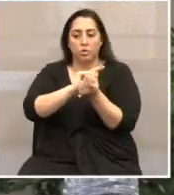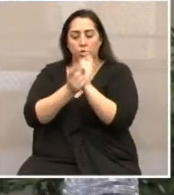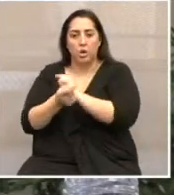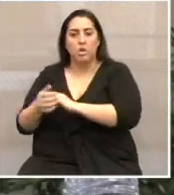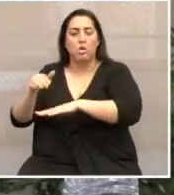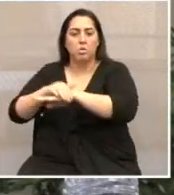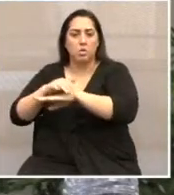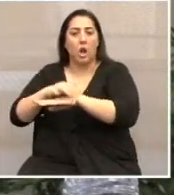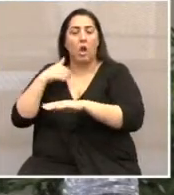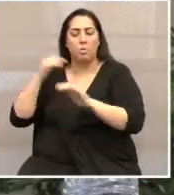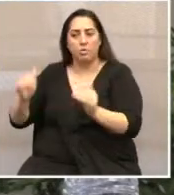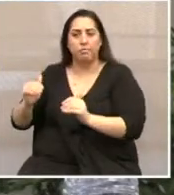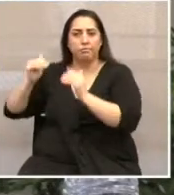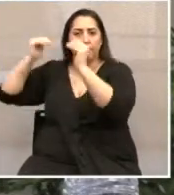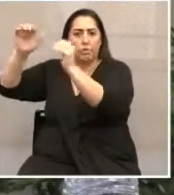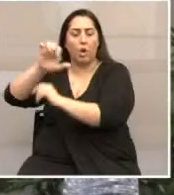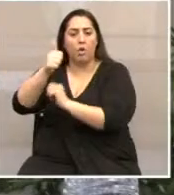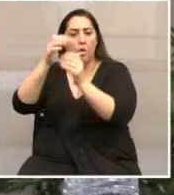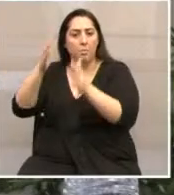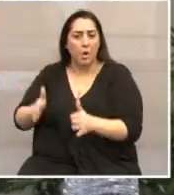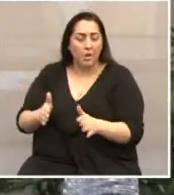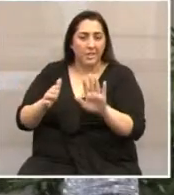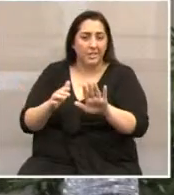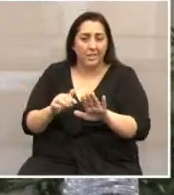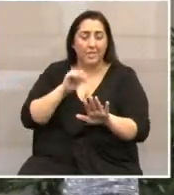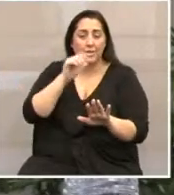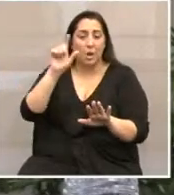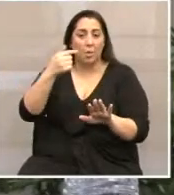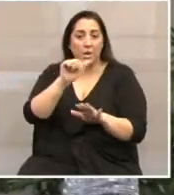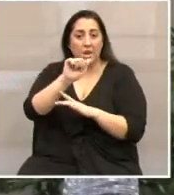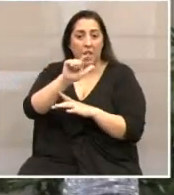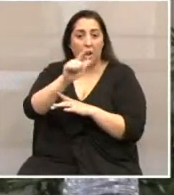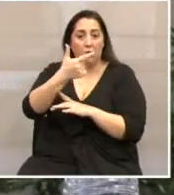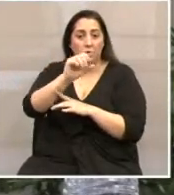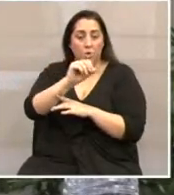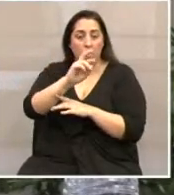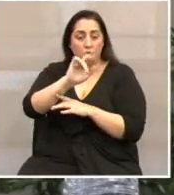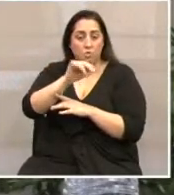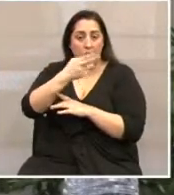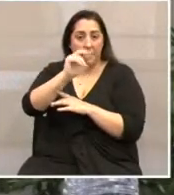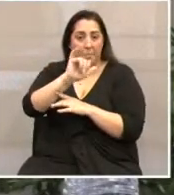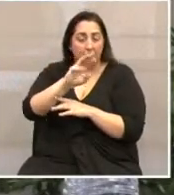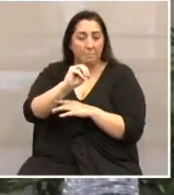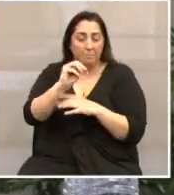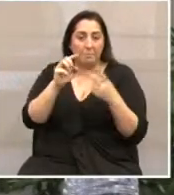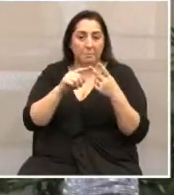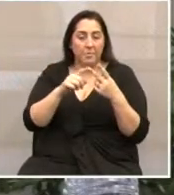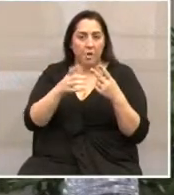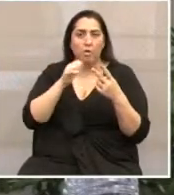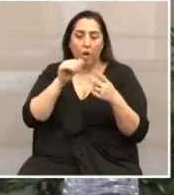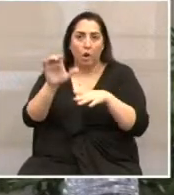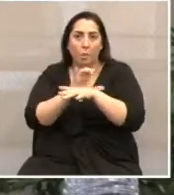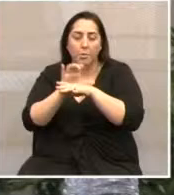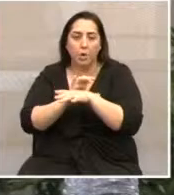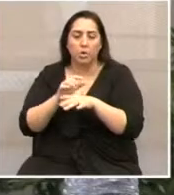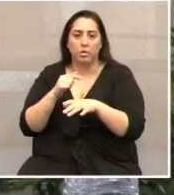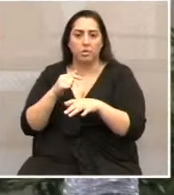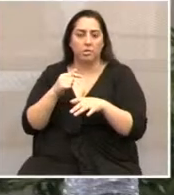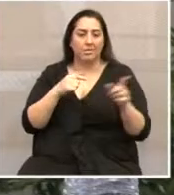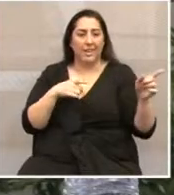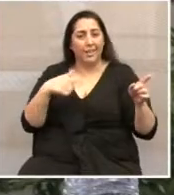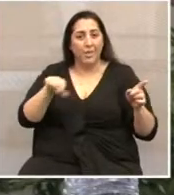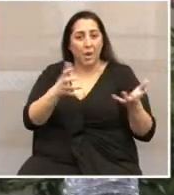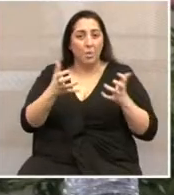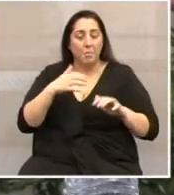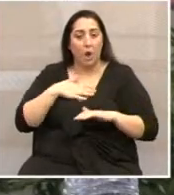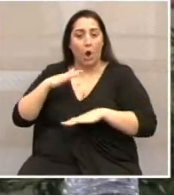a computer or an algorithm or people that are attacking these programs that don't want me on the air, as they didn't want me on